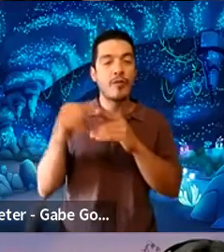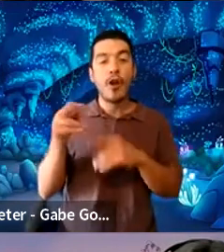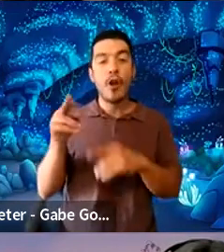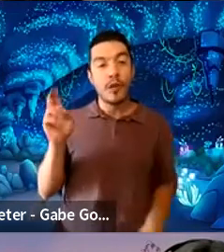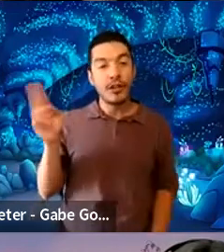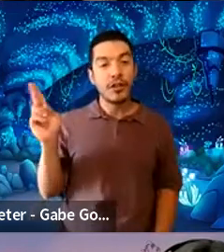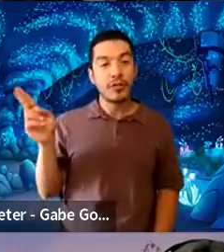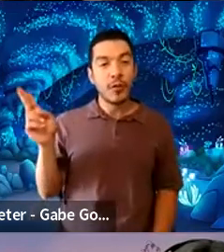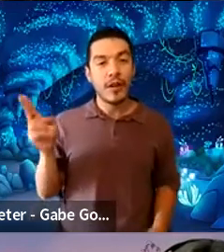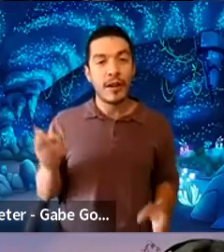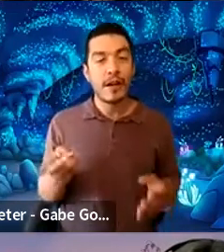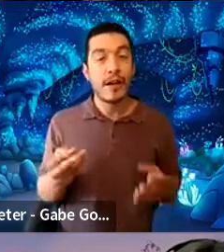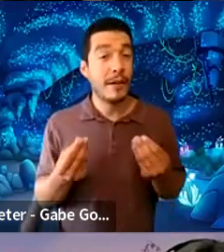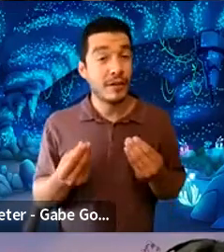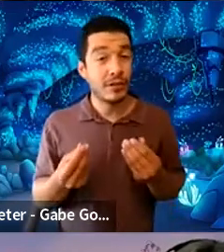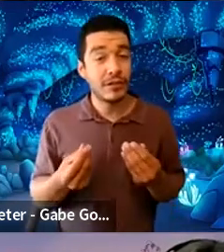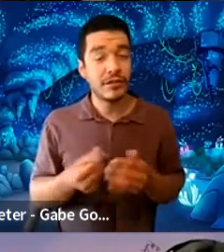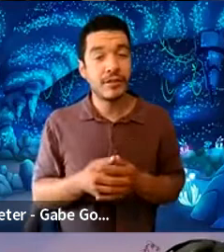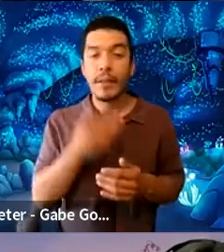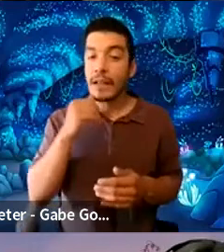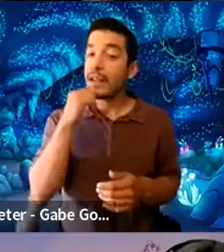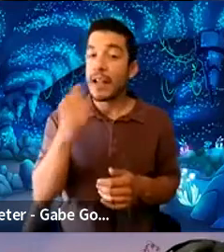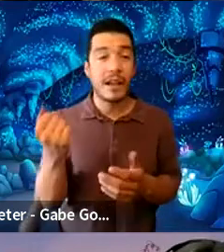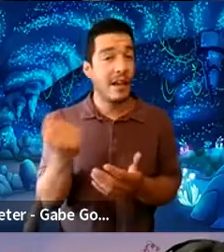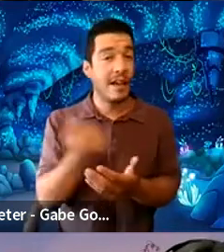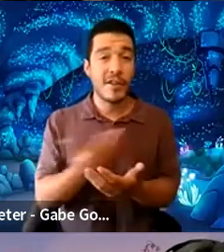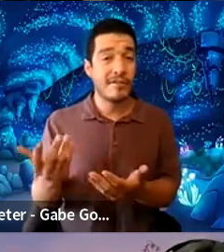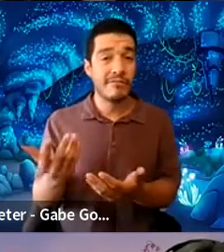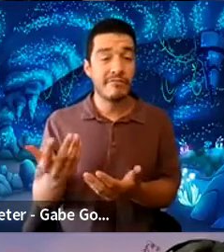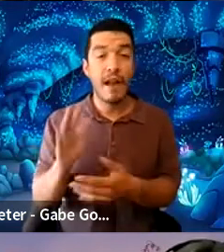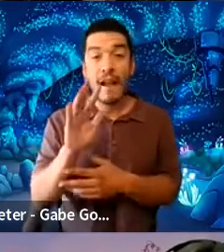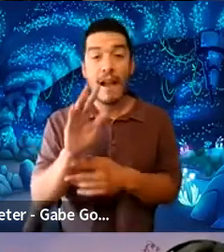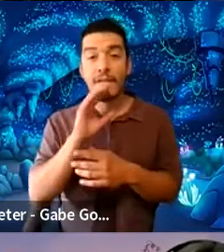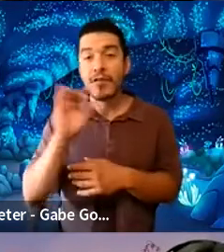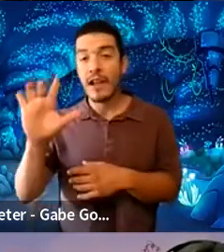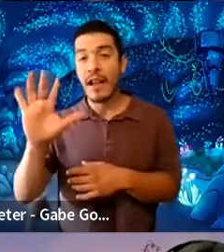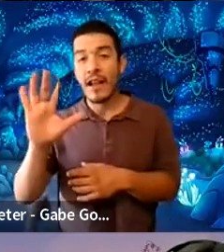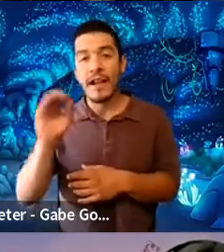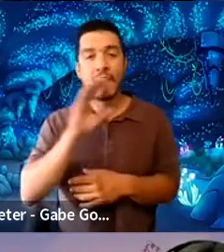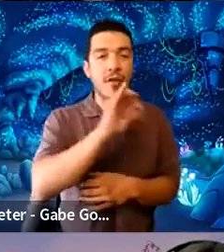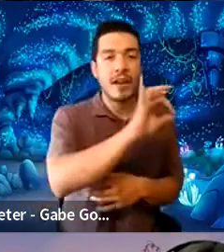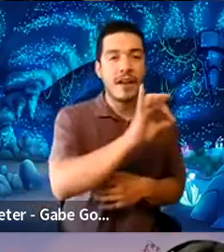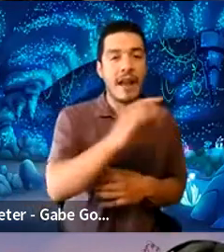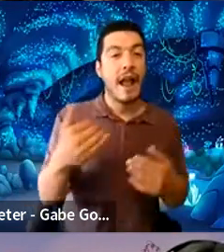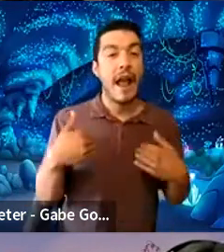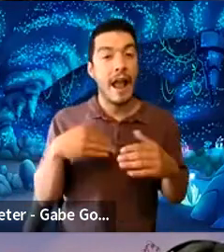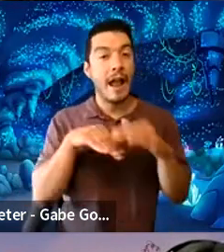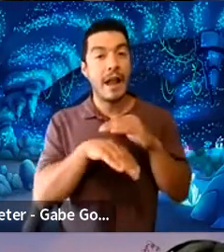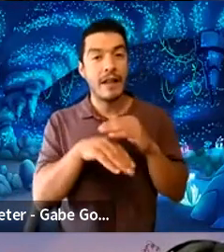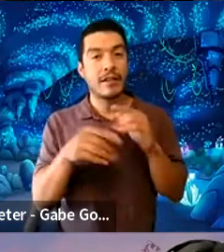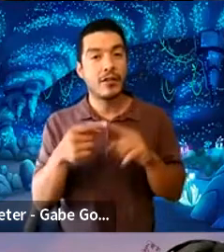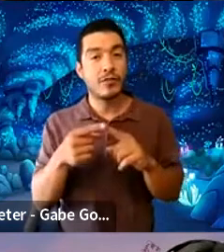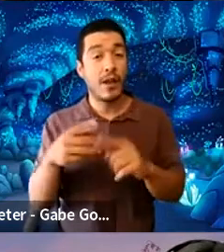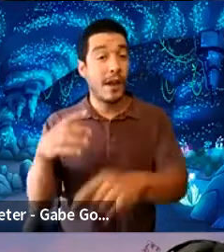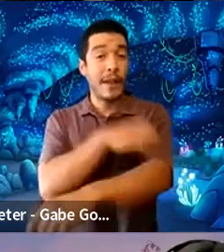prehistoric materials, because, you know, not every like 5 to 8 year old sitting at home has access to